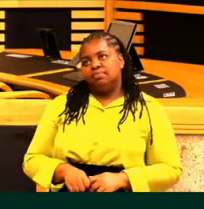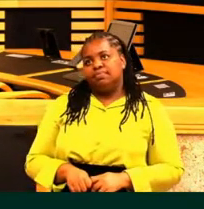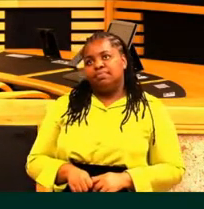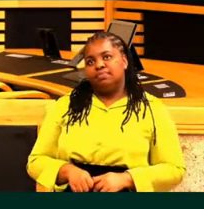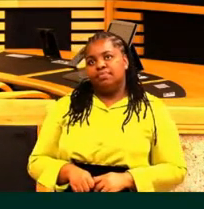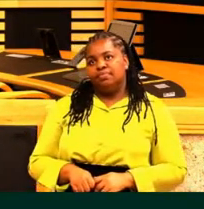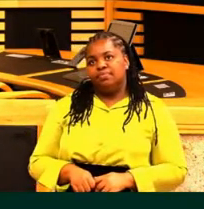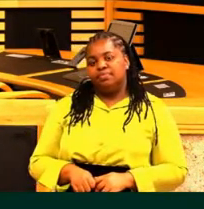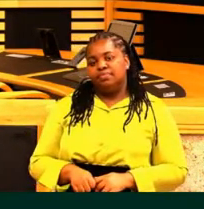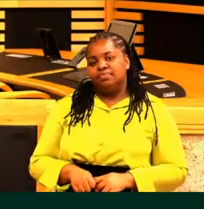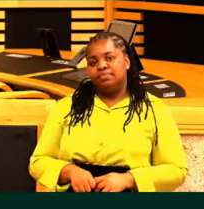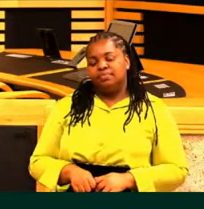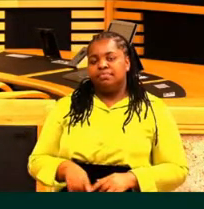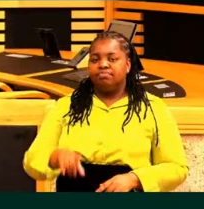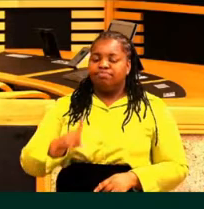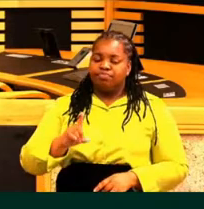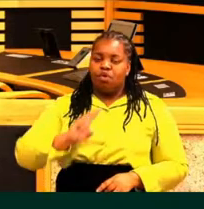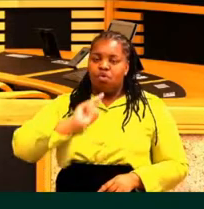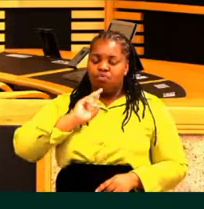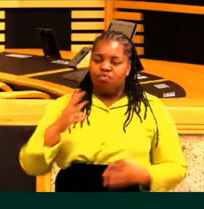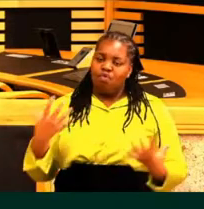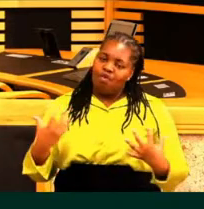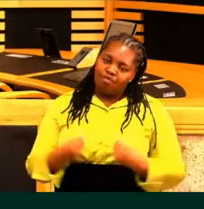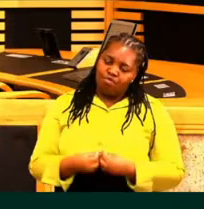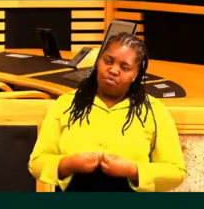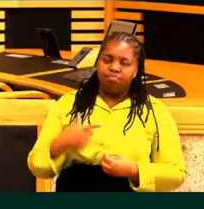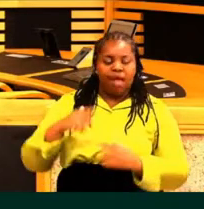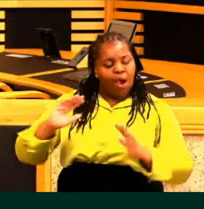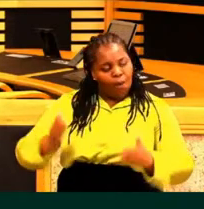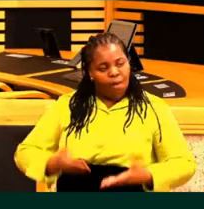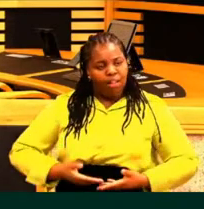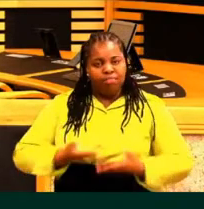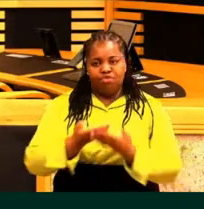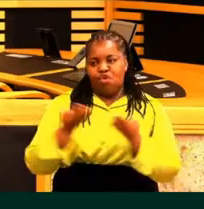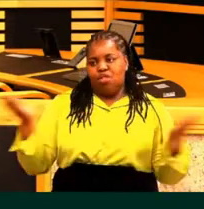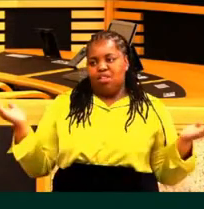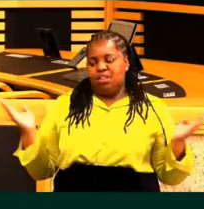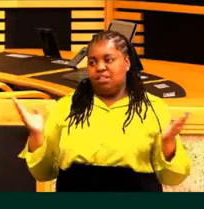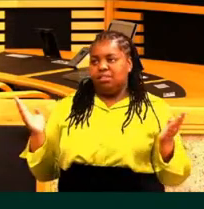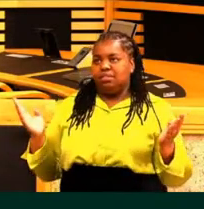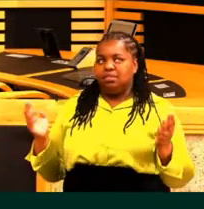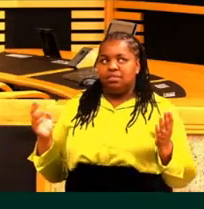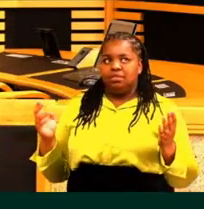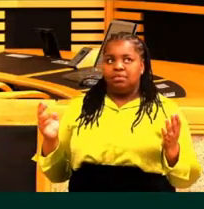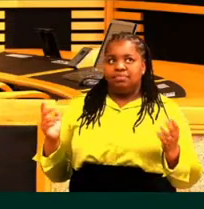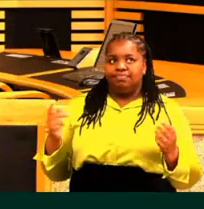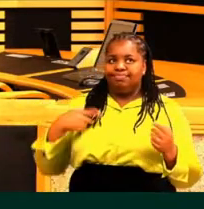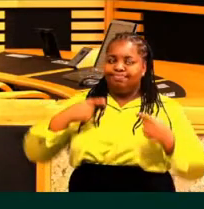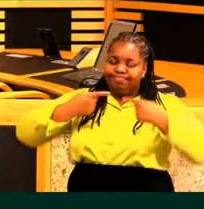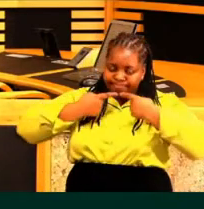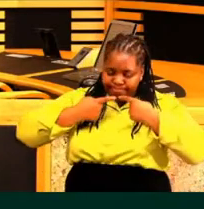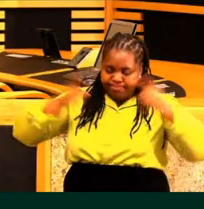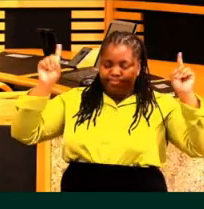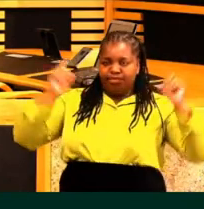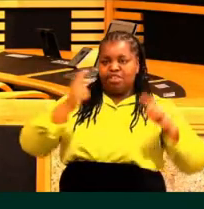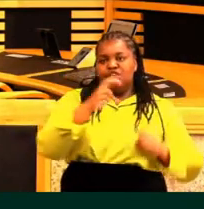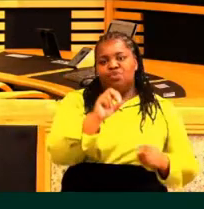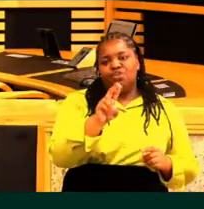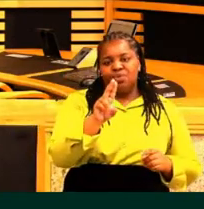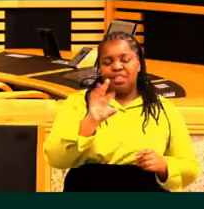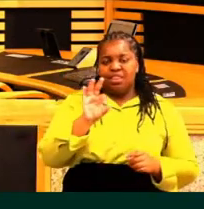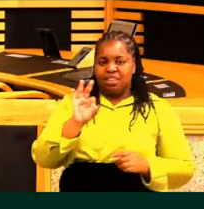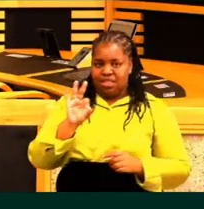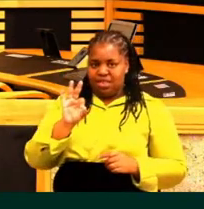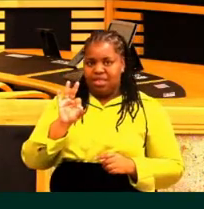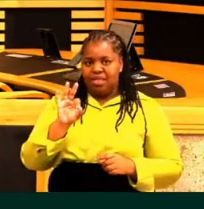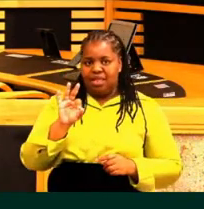with those few words I welcome you all and declare the 2023 Eastern